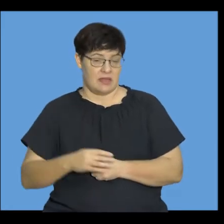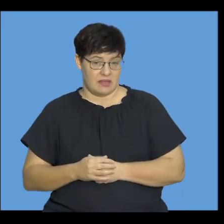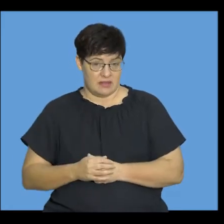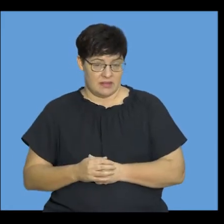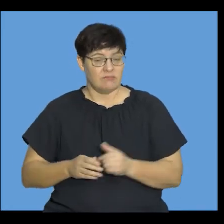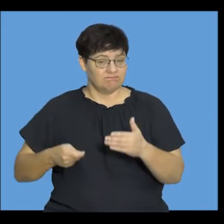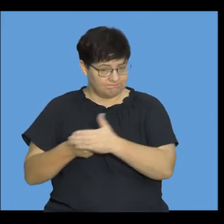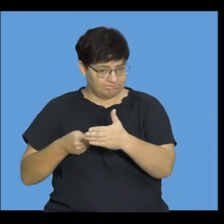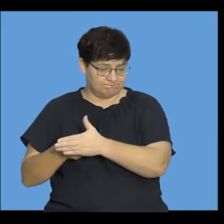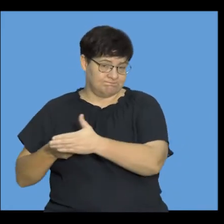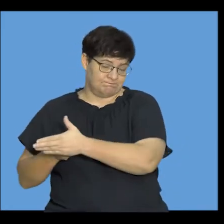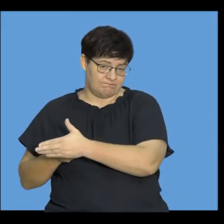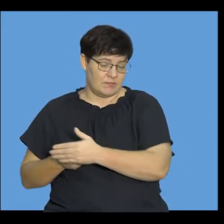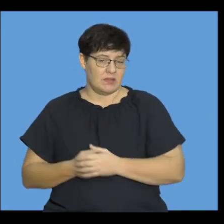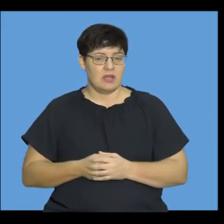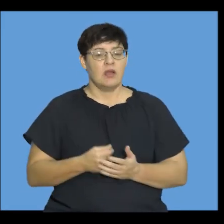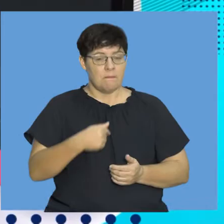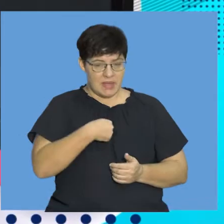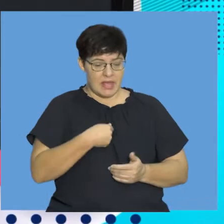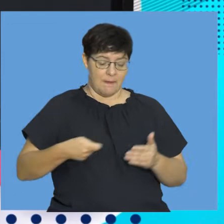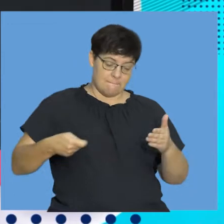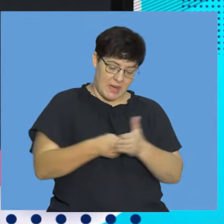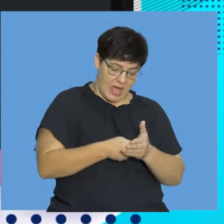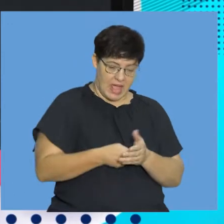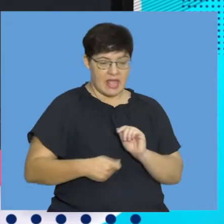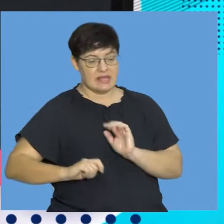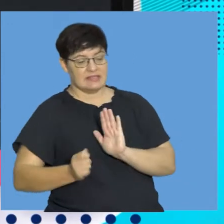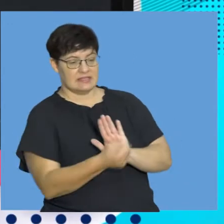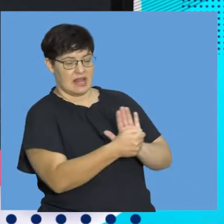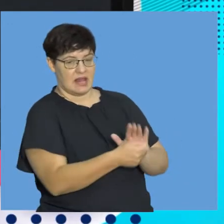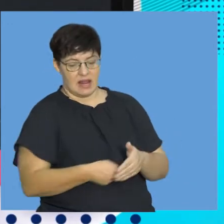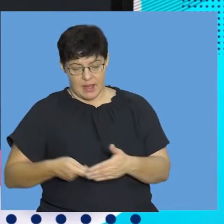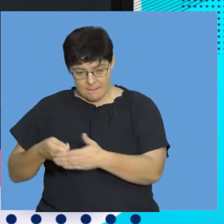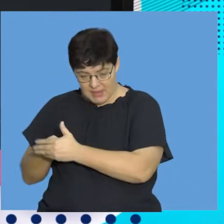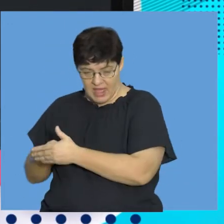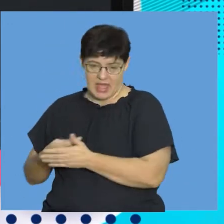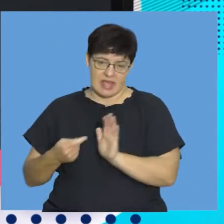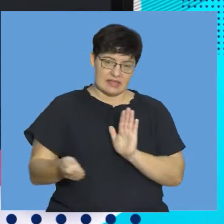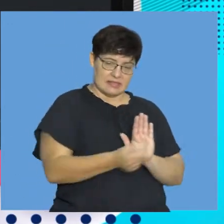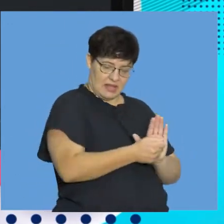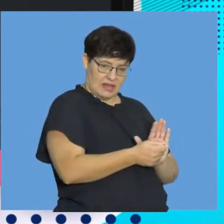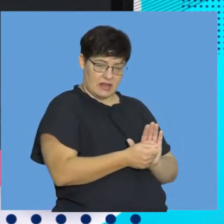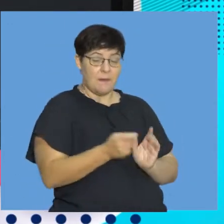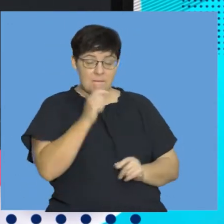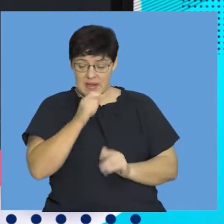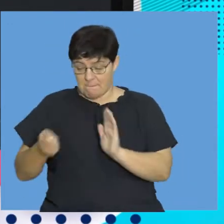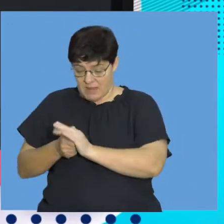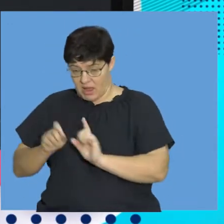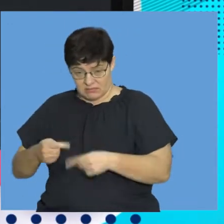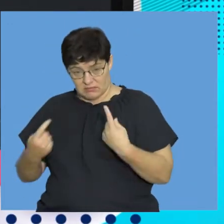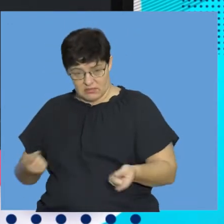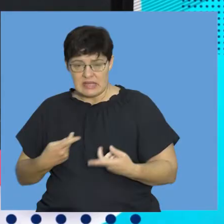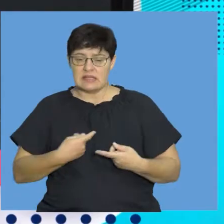are an enterprise that's buying and selling, if you are unable to buy goods, you are unable to sell the goods.